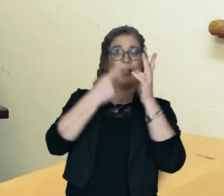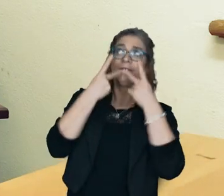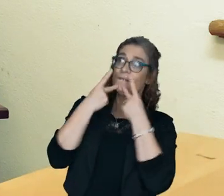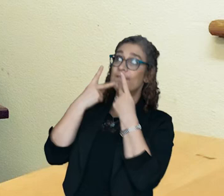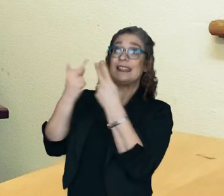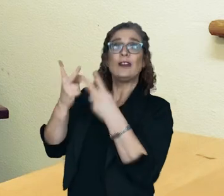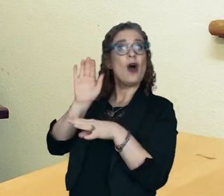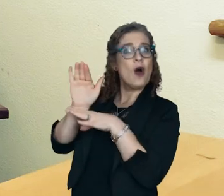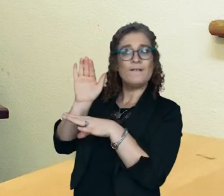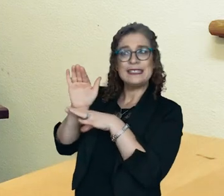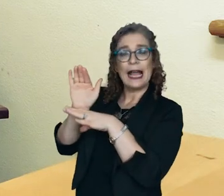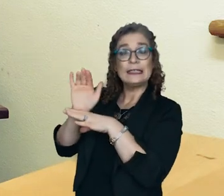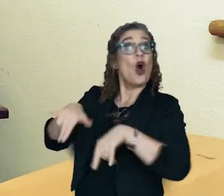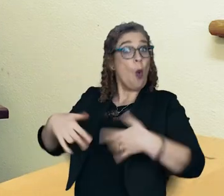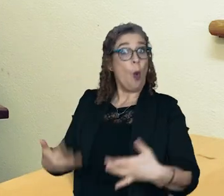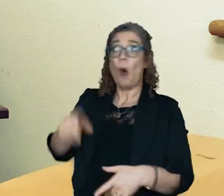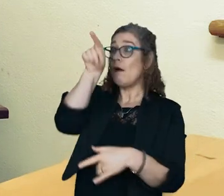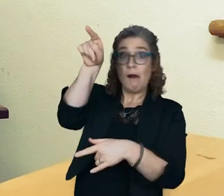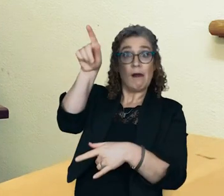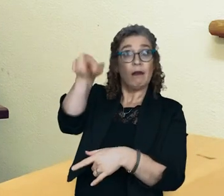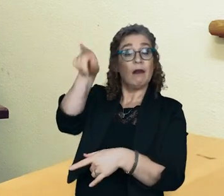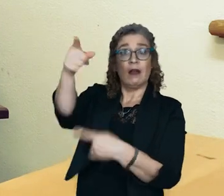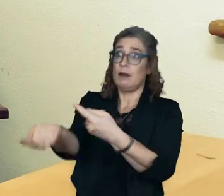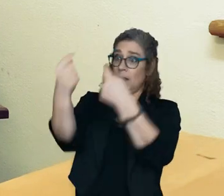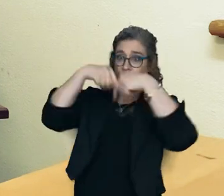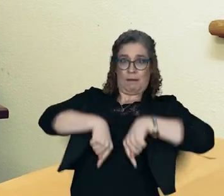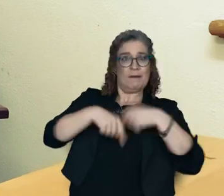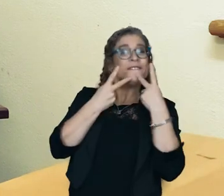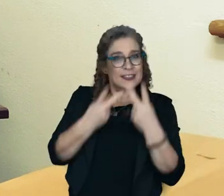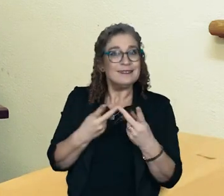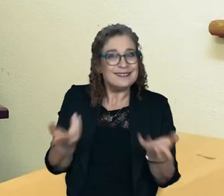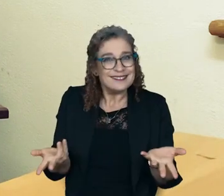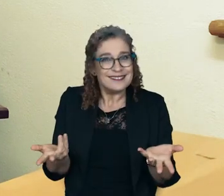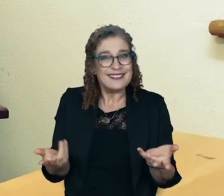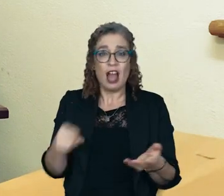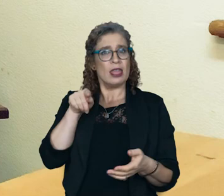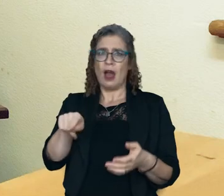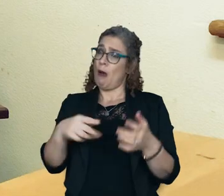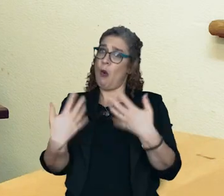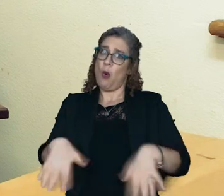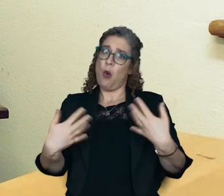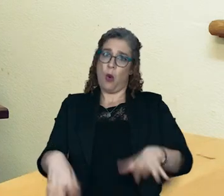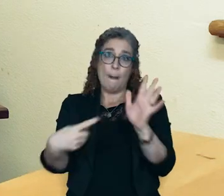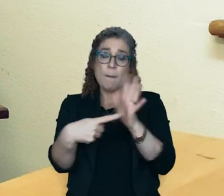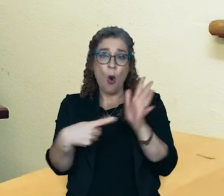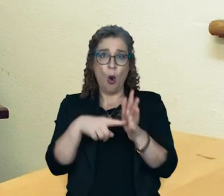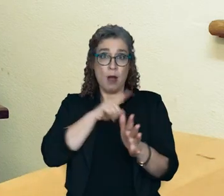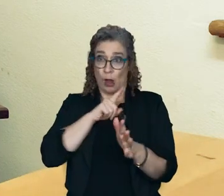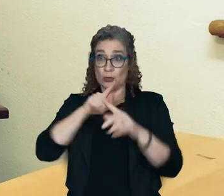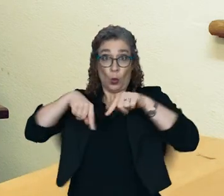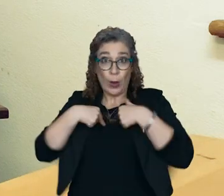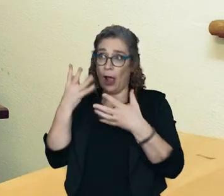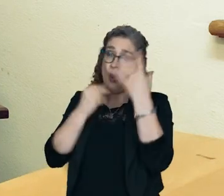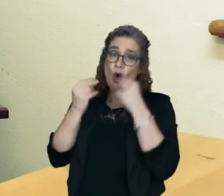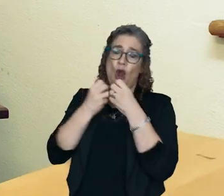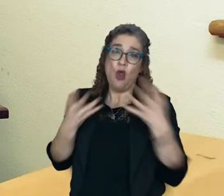course, sometimes too, our links come and visit us. And those visits are quite important for mutual learning and